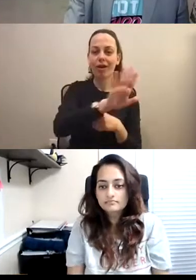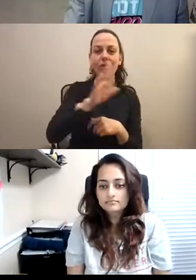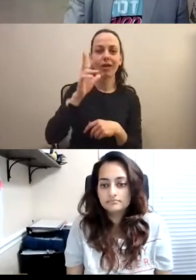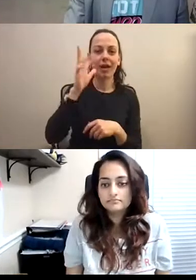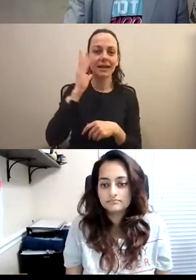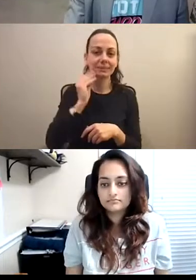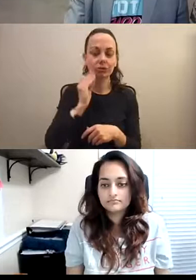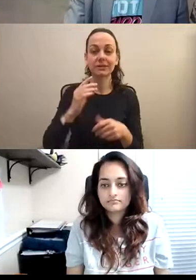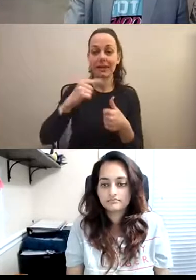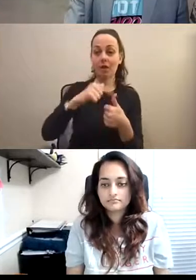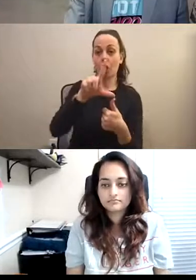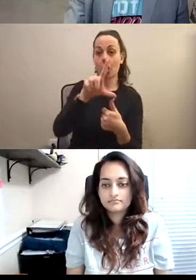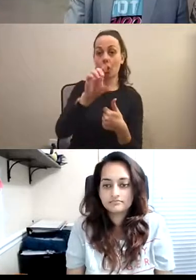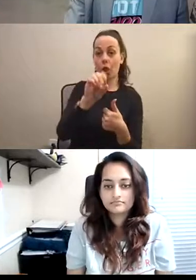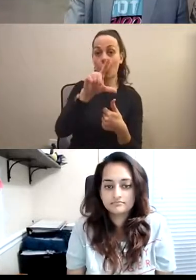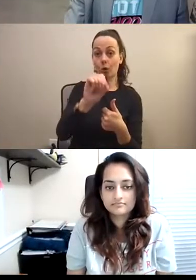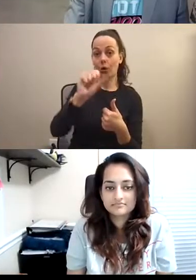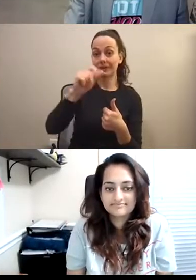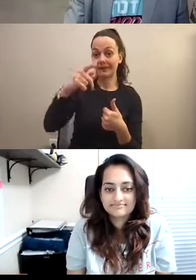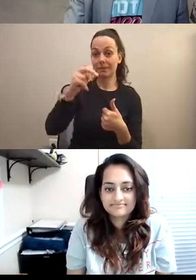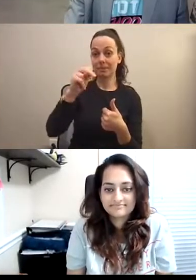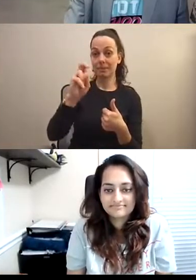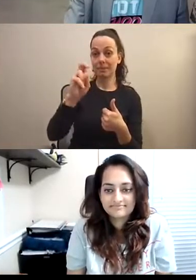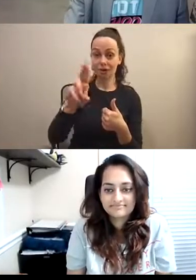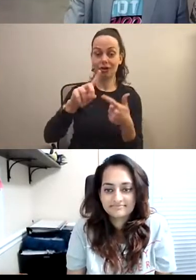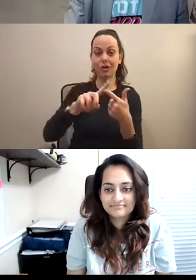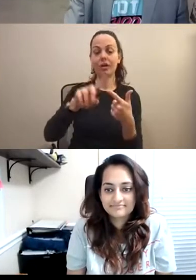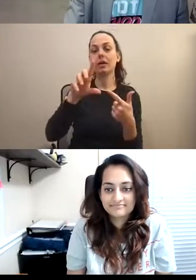Lolo Spencer, Drew Gurza,